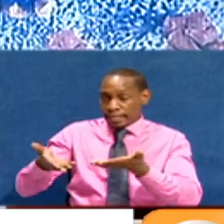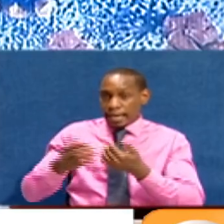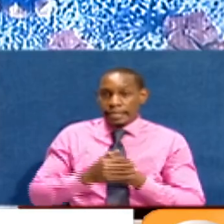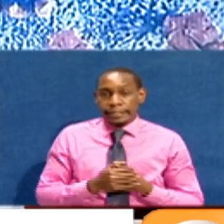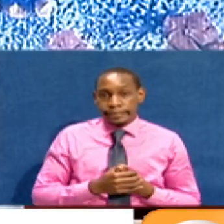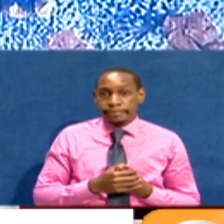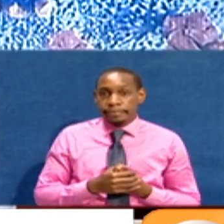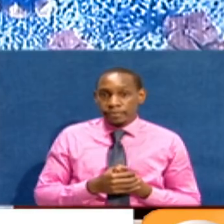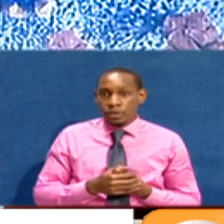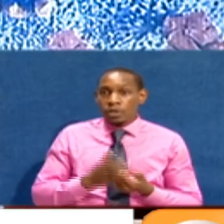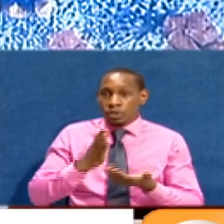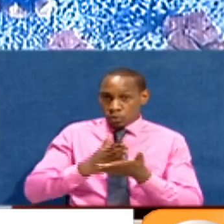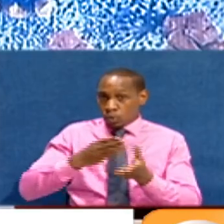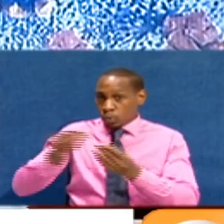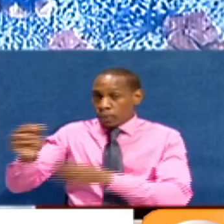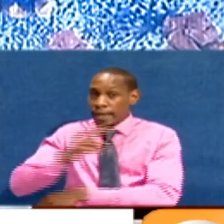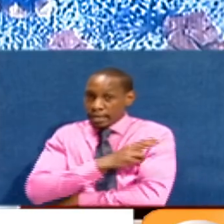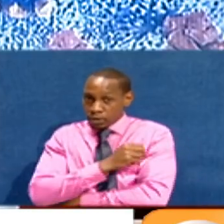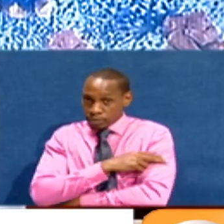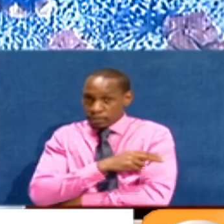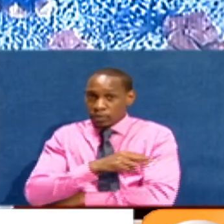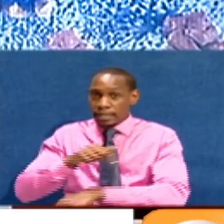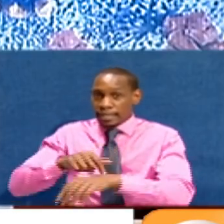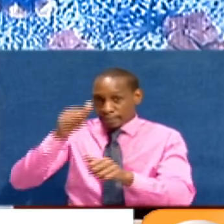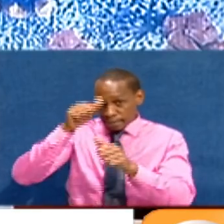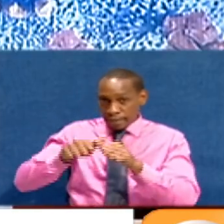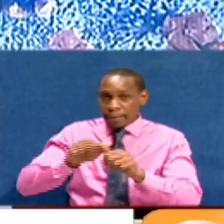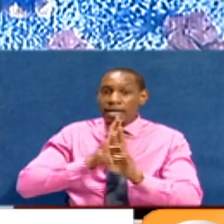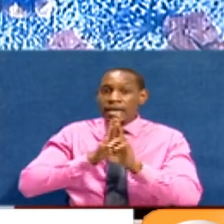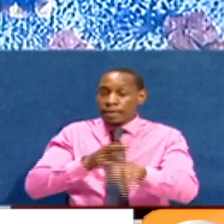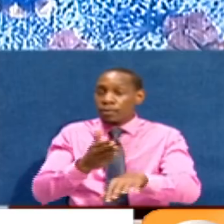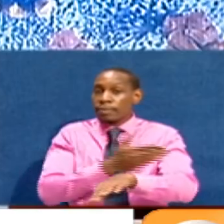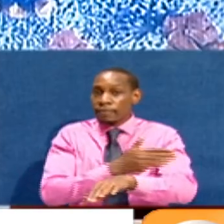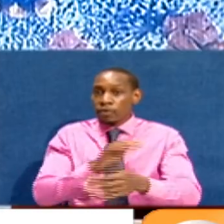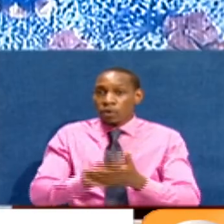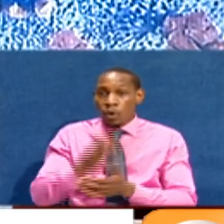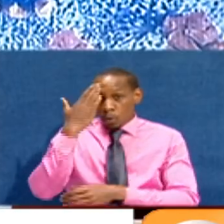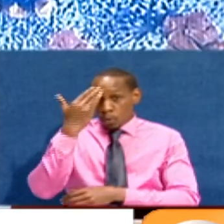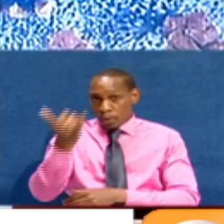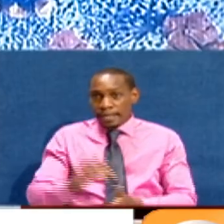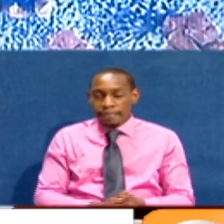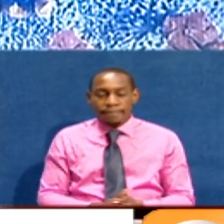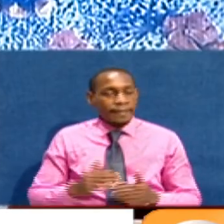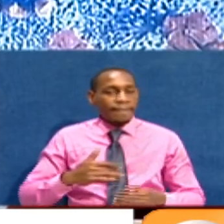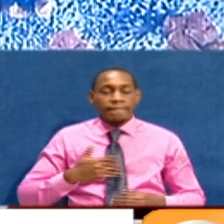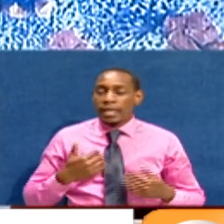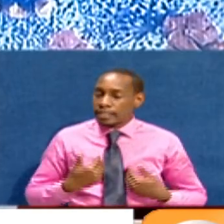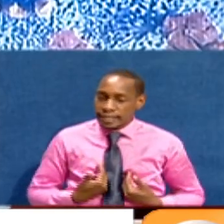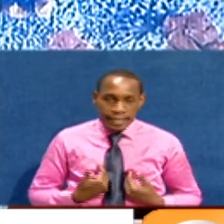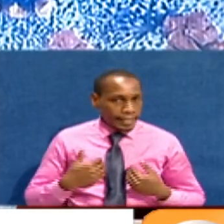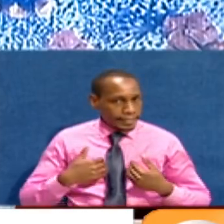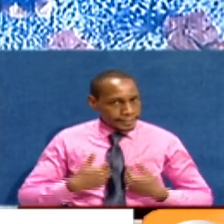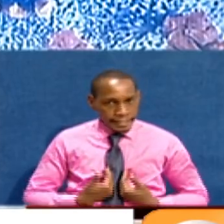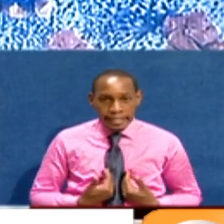And he had checked in, if you remember the early reports, because of